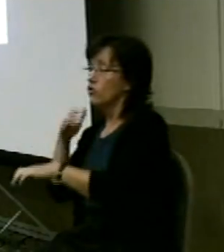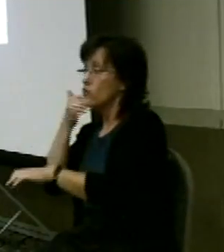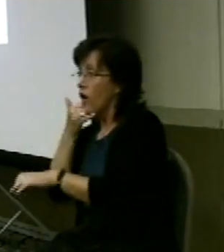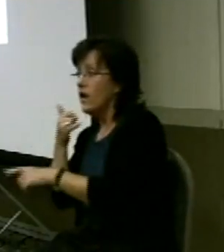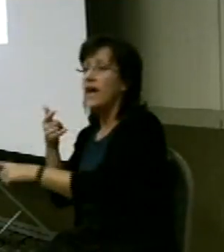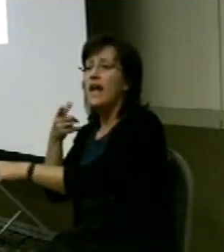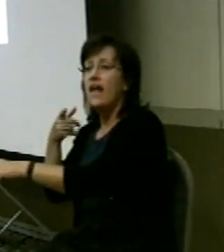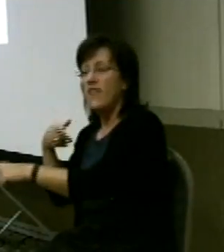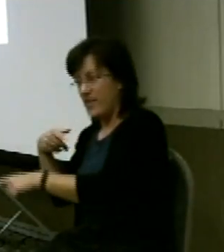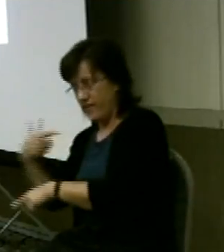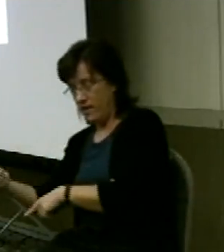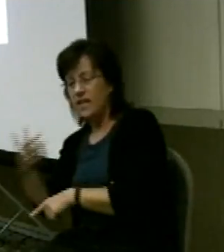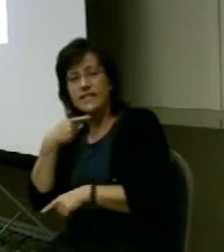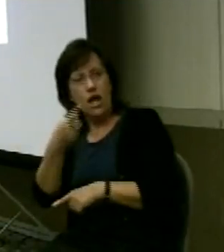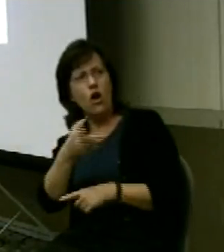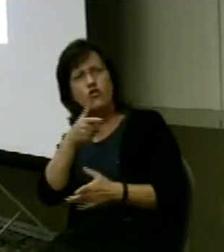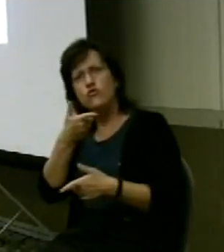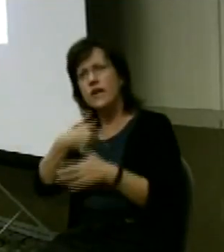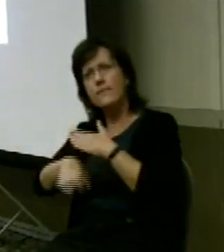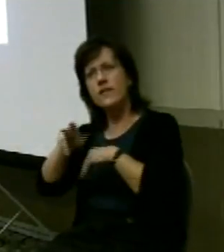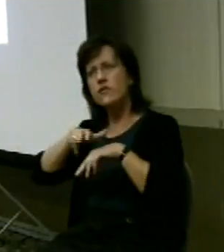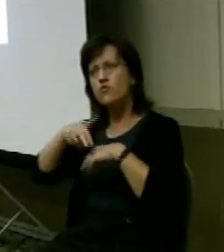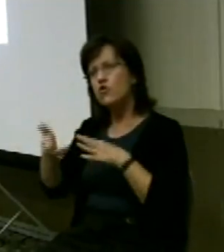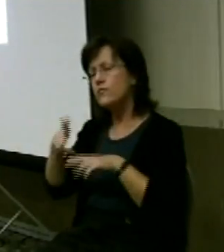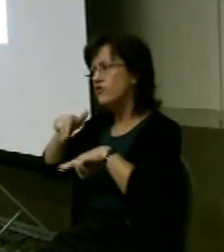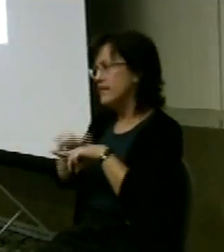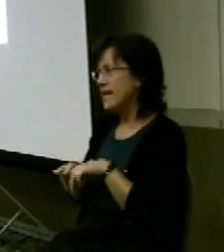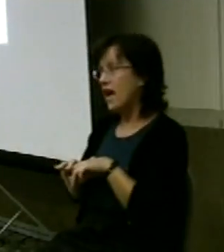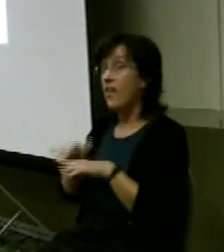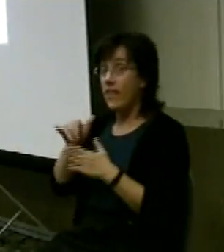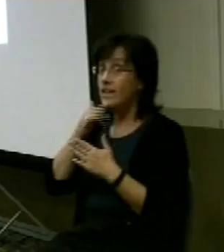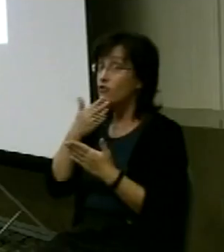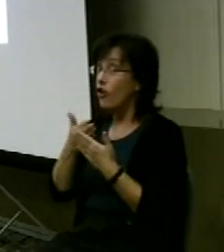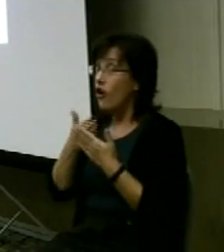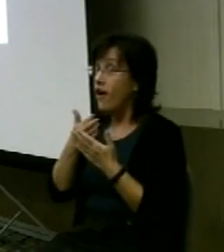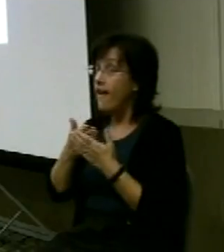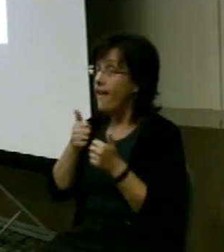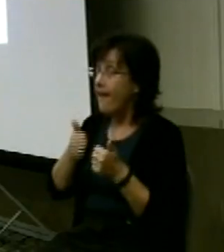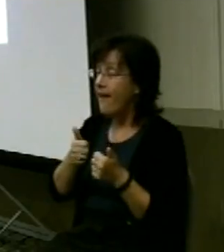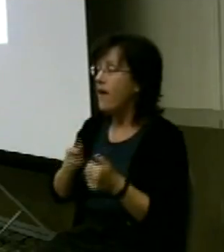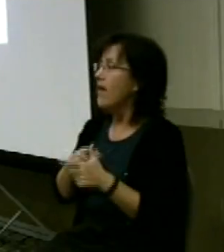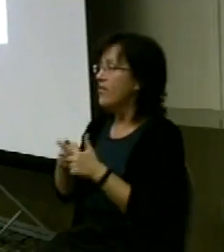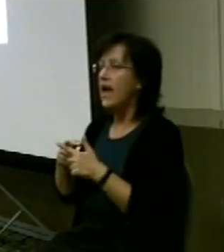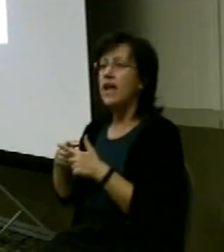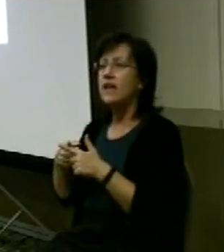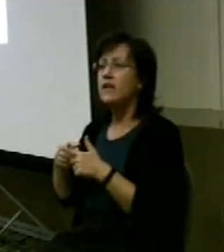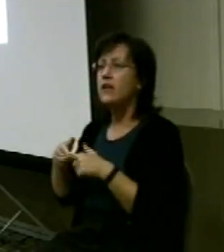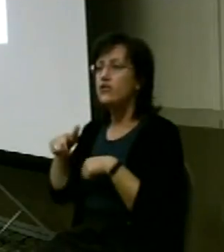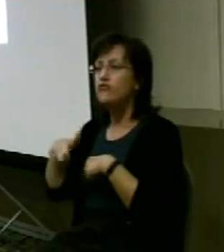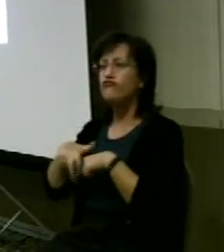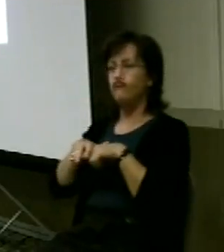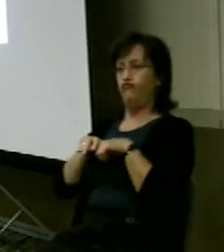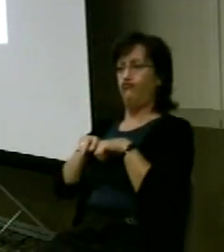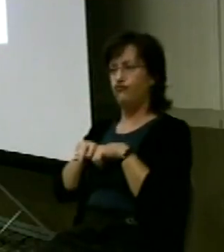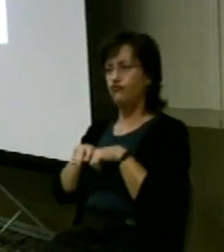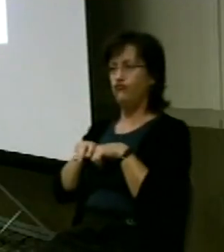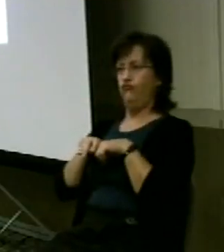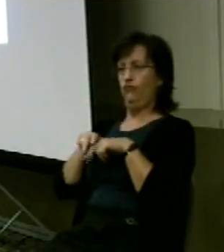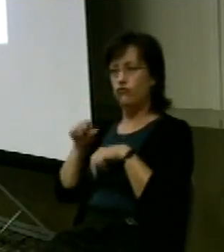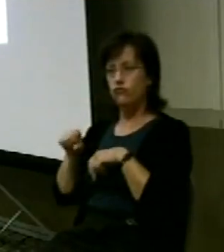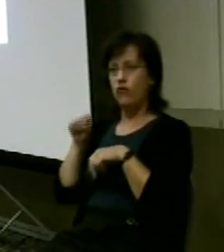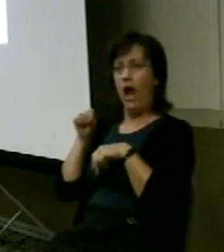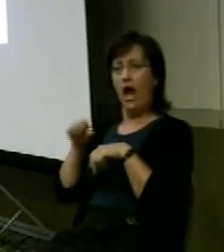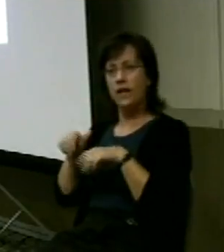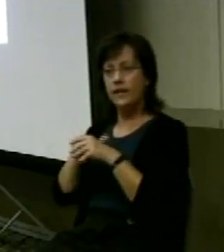feedback. Oh, well, you came in the room and you sat down, and that was really good, Miss Raven, but then you rocked back in your chair, and we don't rock back in our chair in